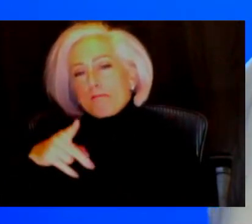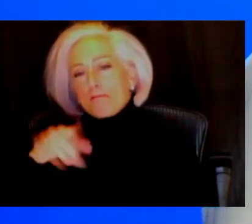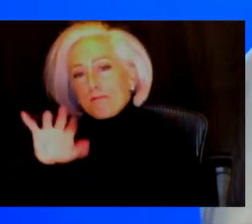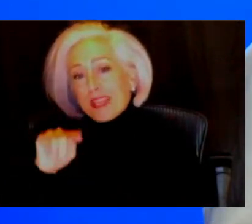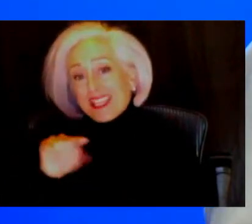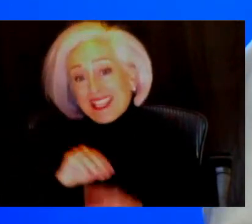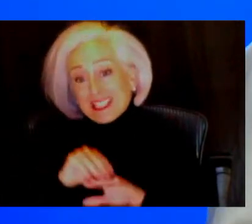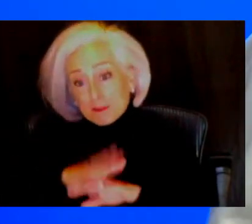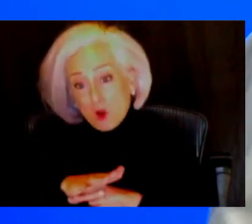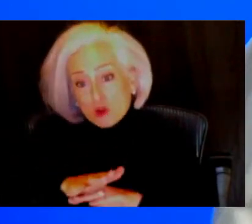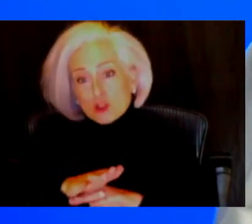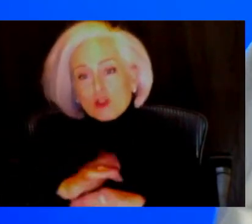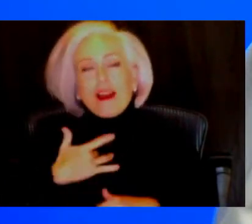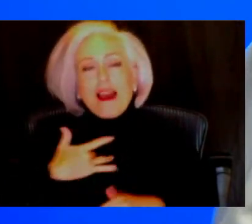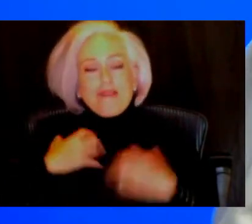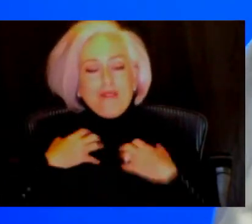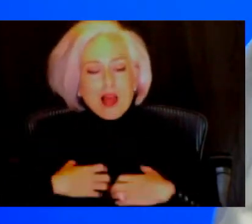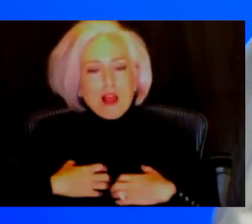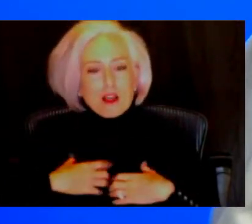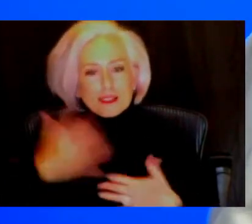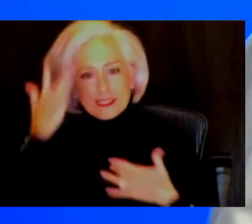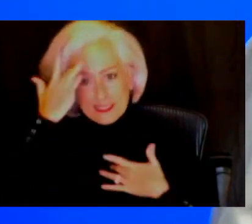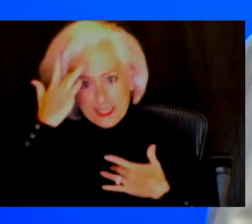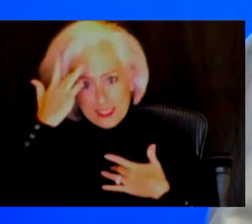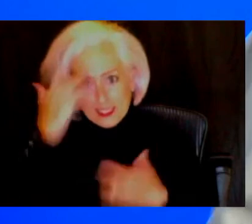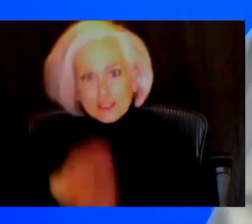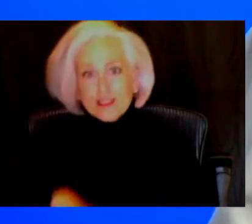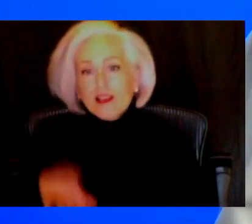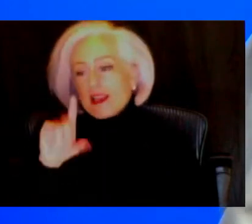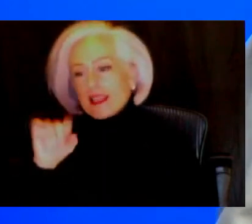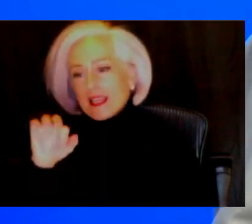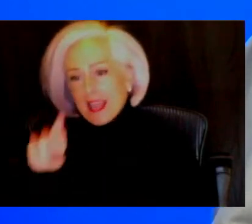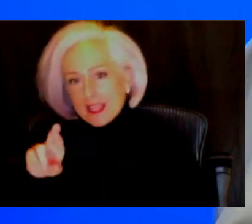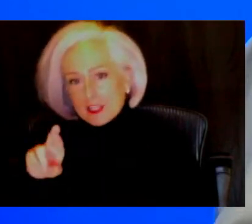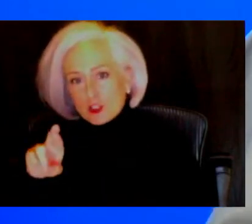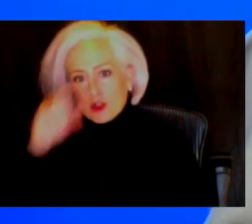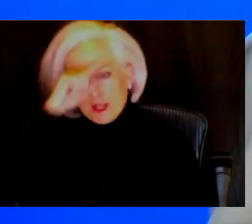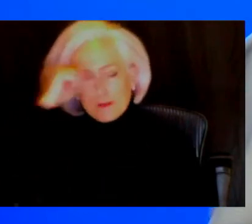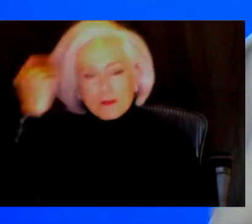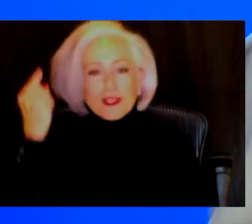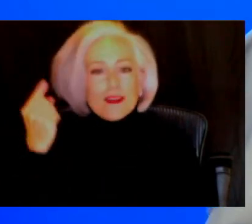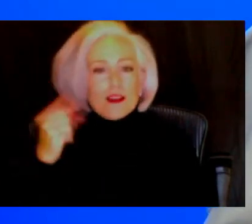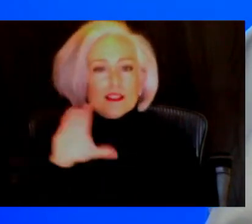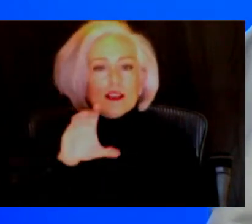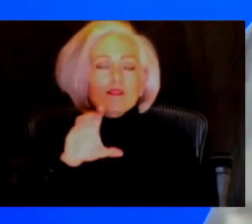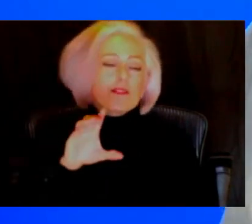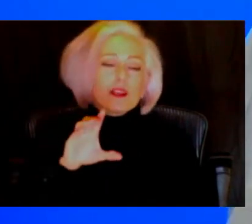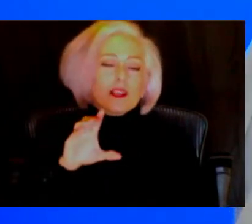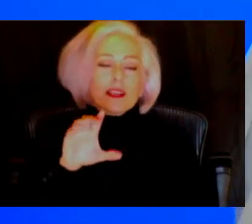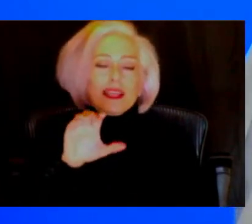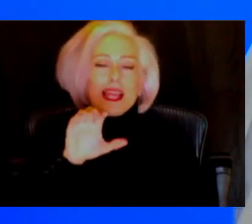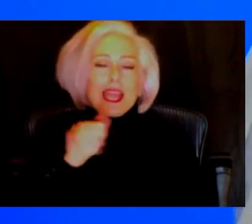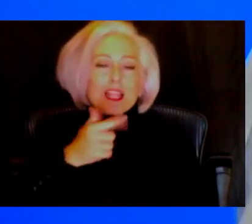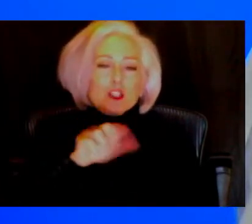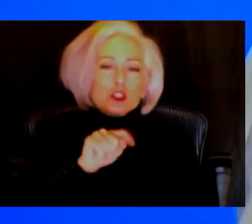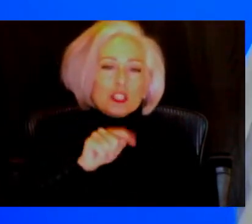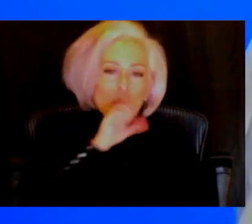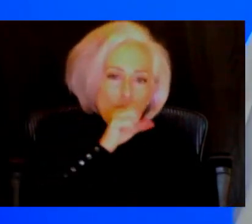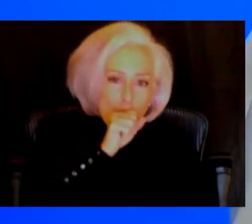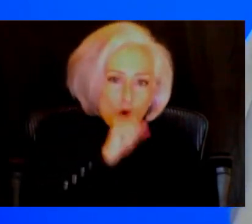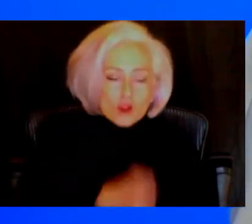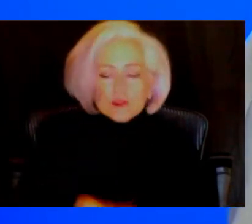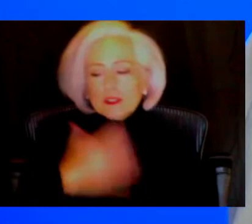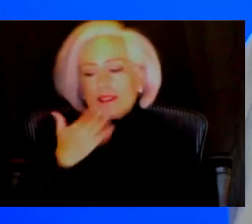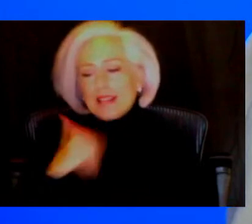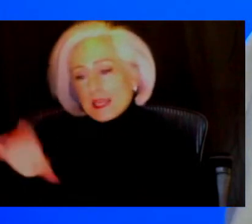cancers associated with depleted uranium exposure, or Agent Orange causing diabetes. And that population's at